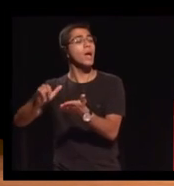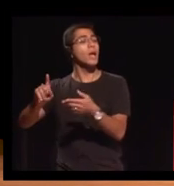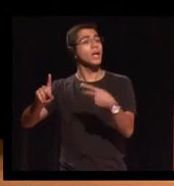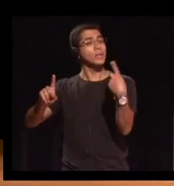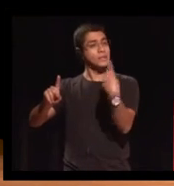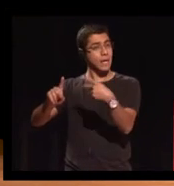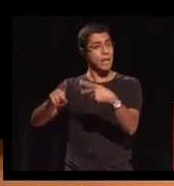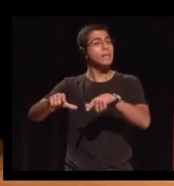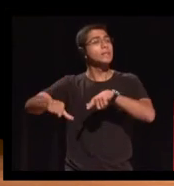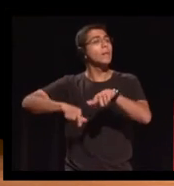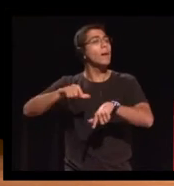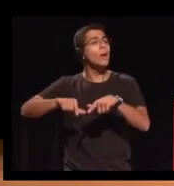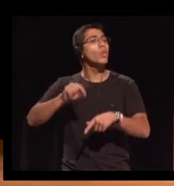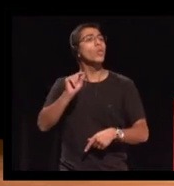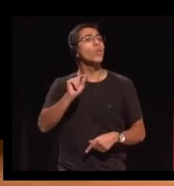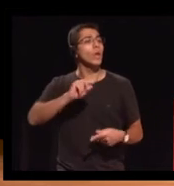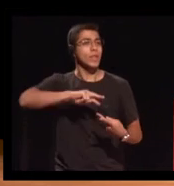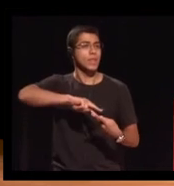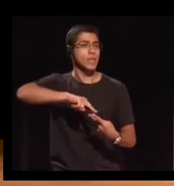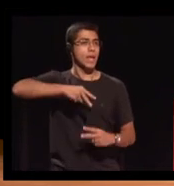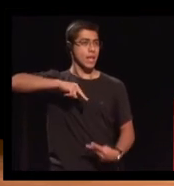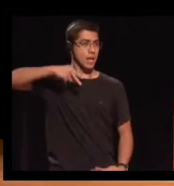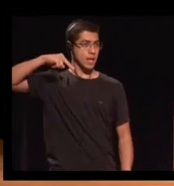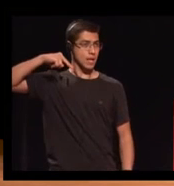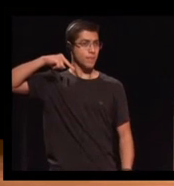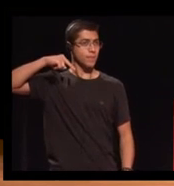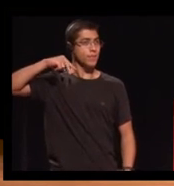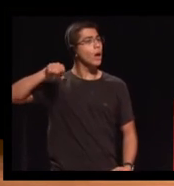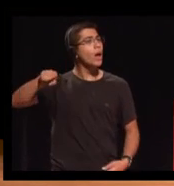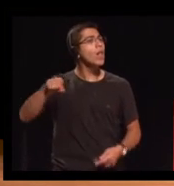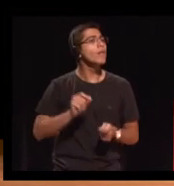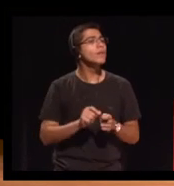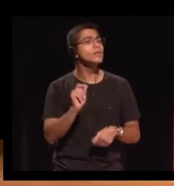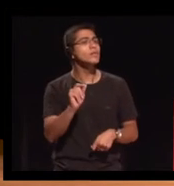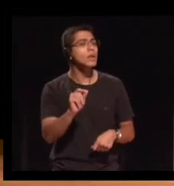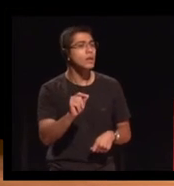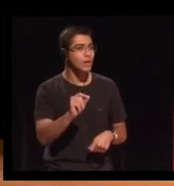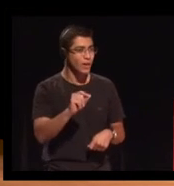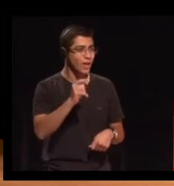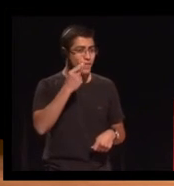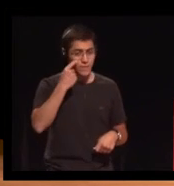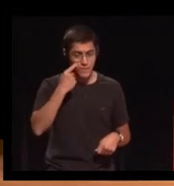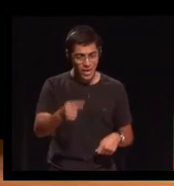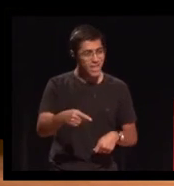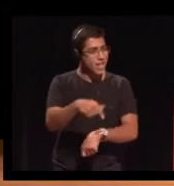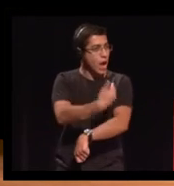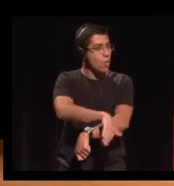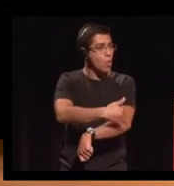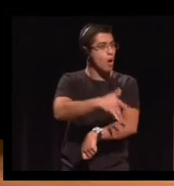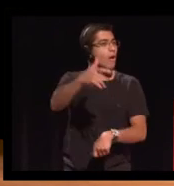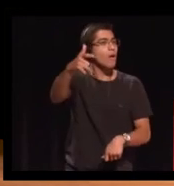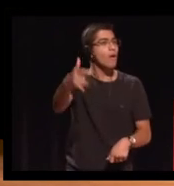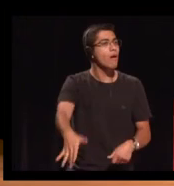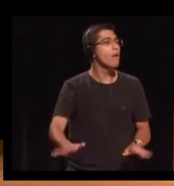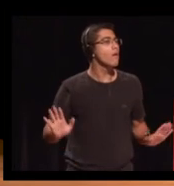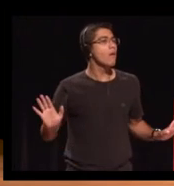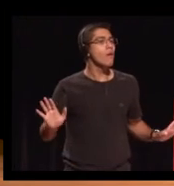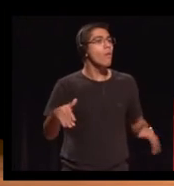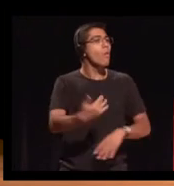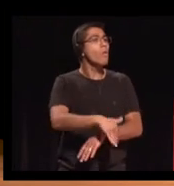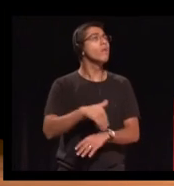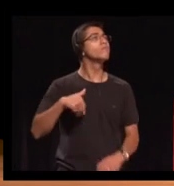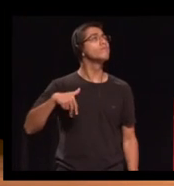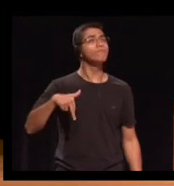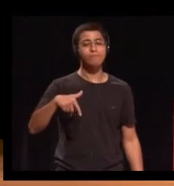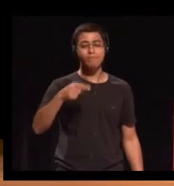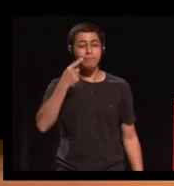gathers random DNA samples that she finds in the street, for example, by grabbing cigarette buds or hair samples and